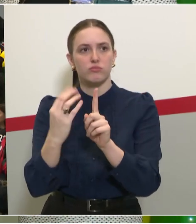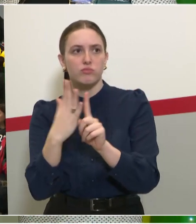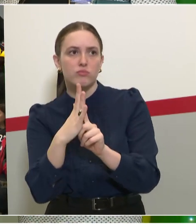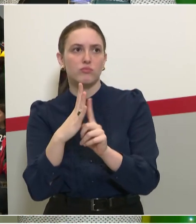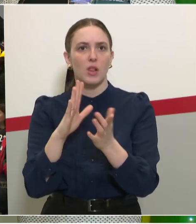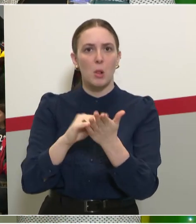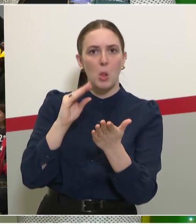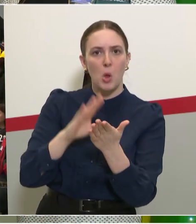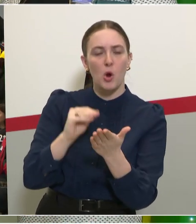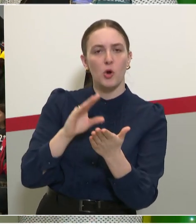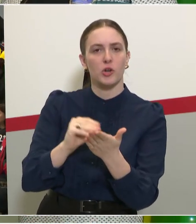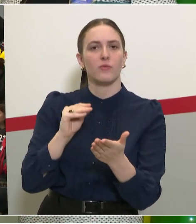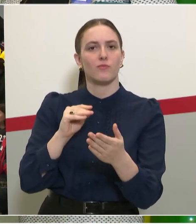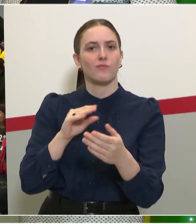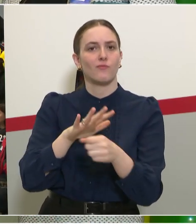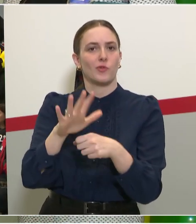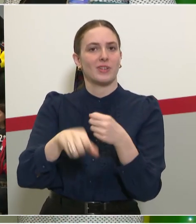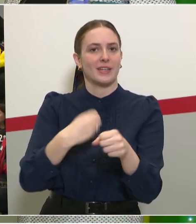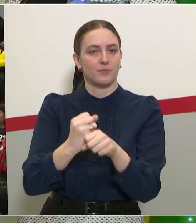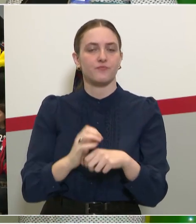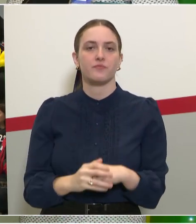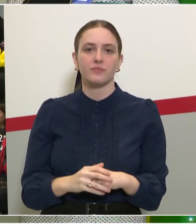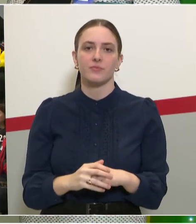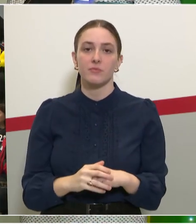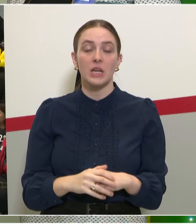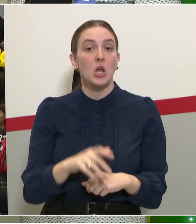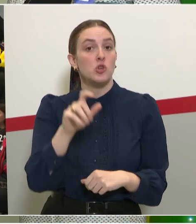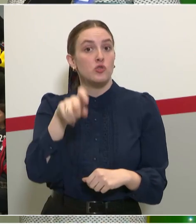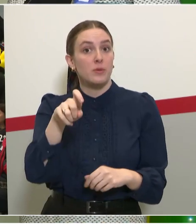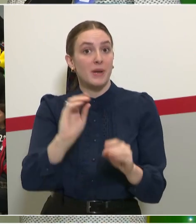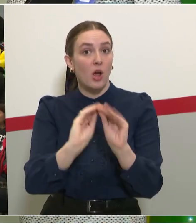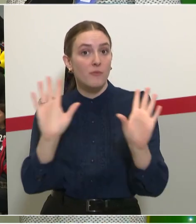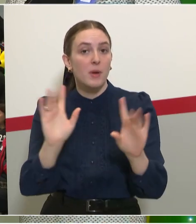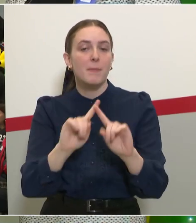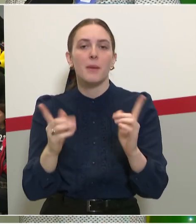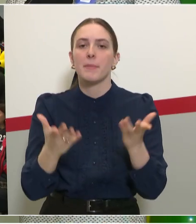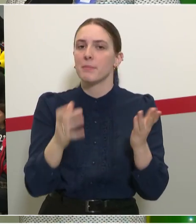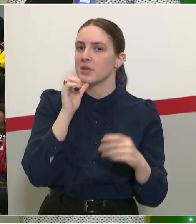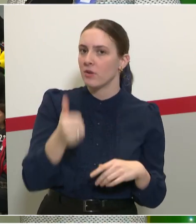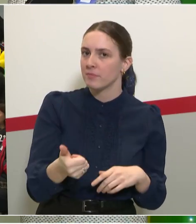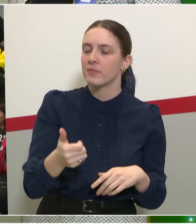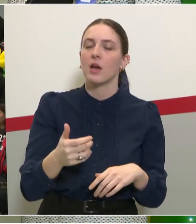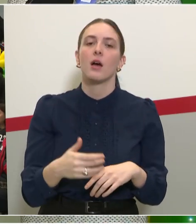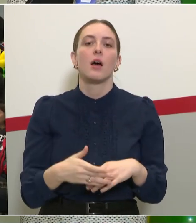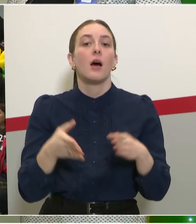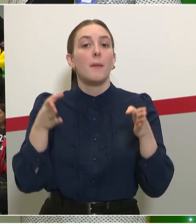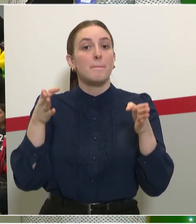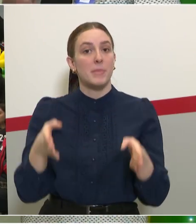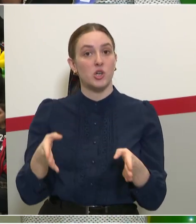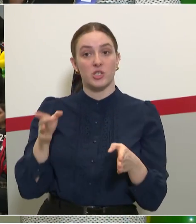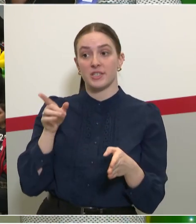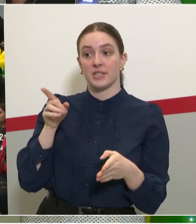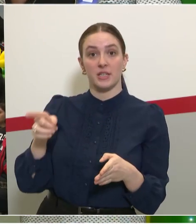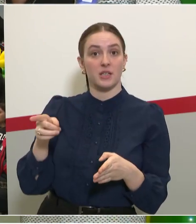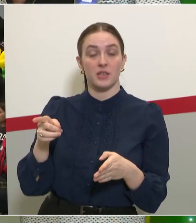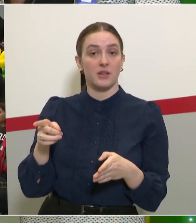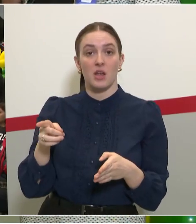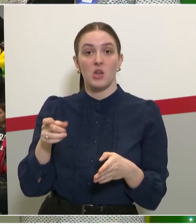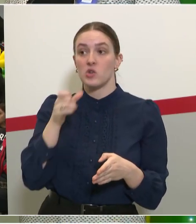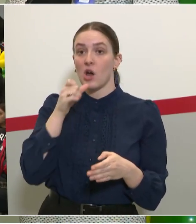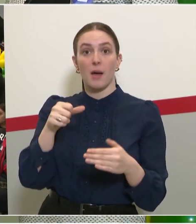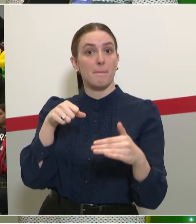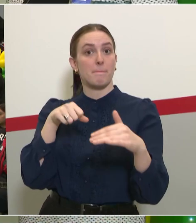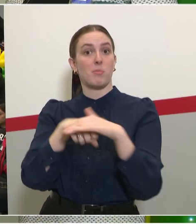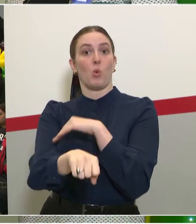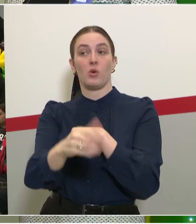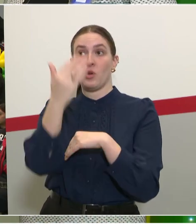throughout the year. It should be obvious, but maybe it's not, that a person does not come out of the womb